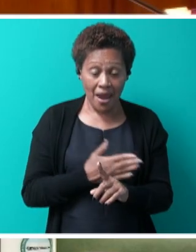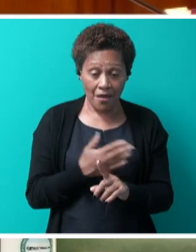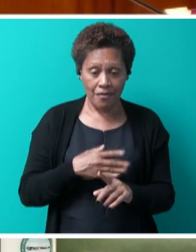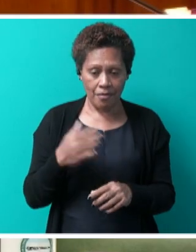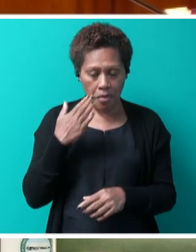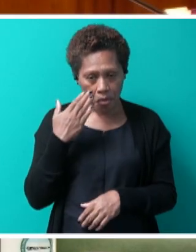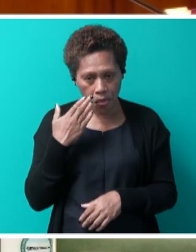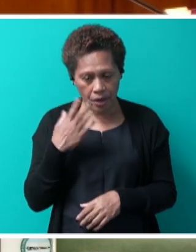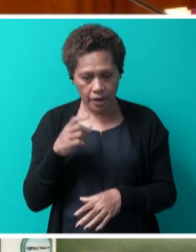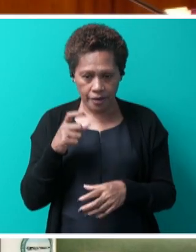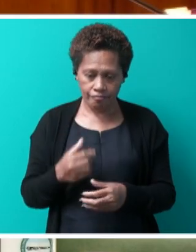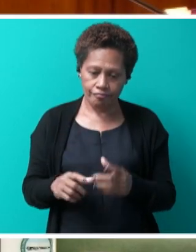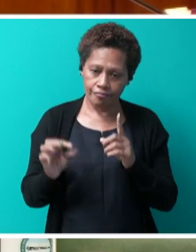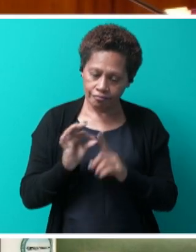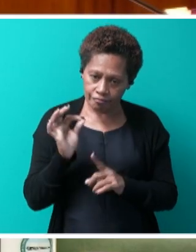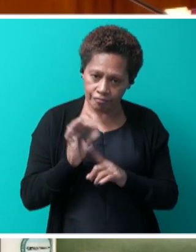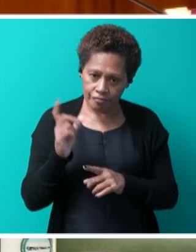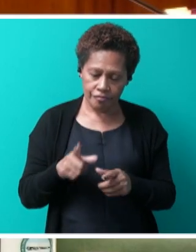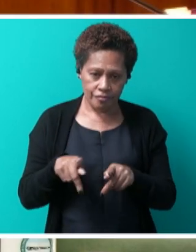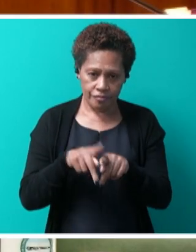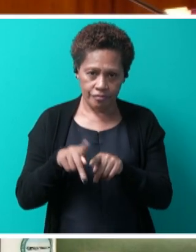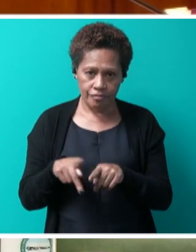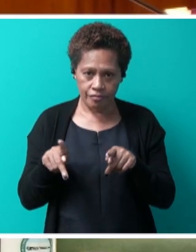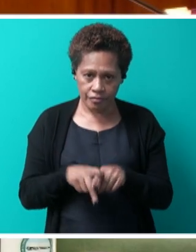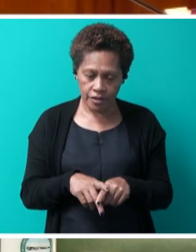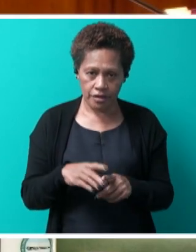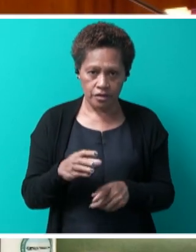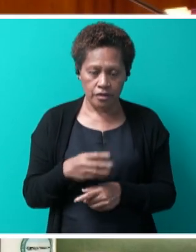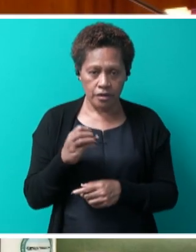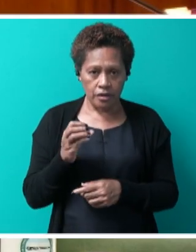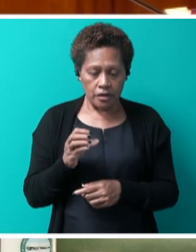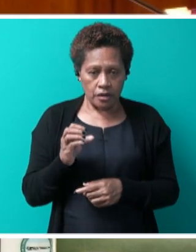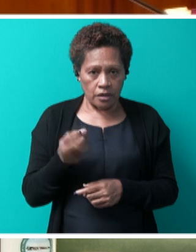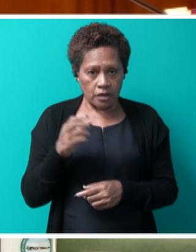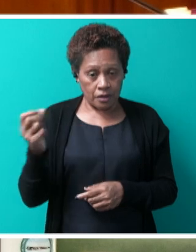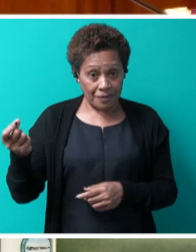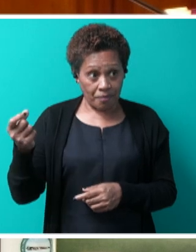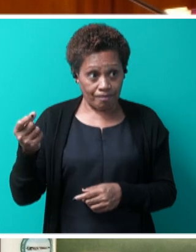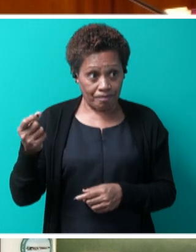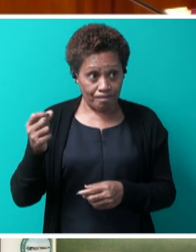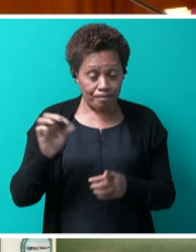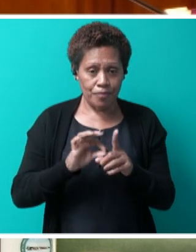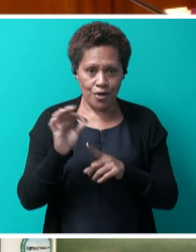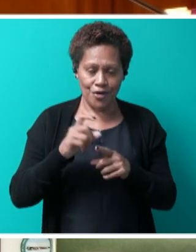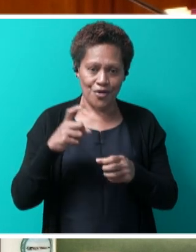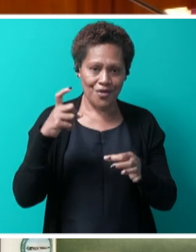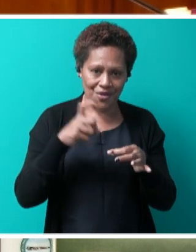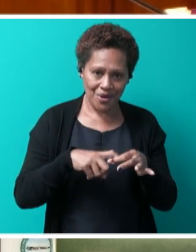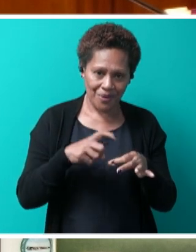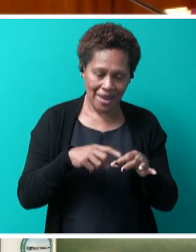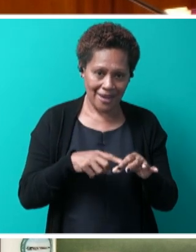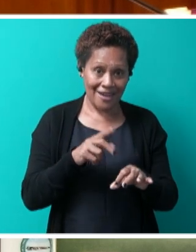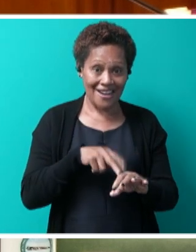enhancing partnerships. Notably, the recent acquisition of Starlink Dish will significantly improve connectivity in remote areas